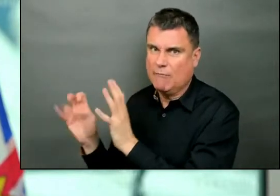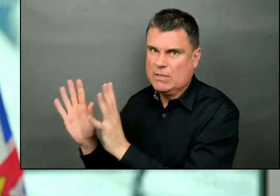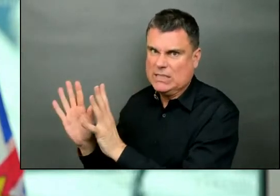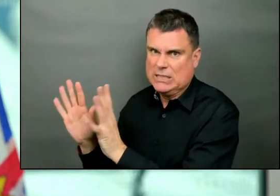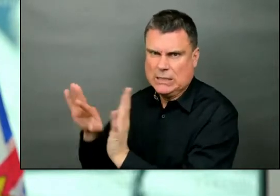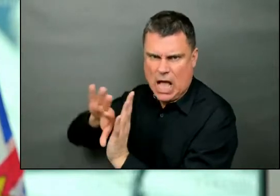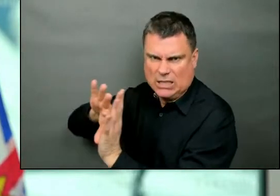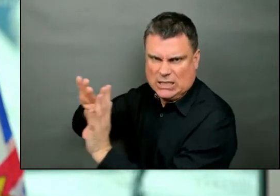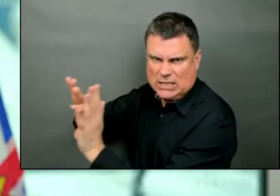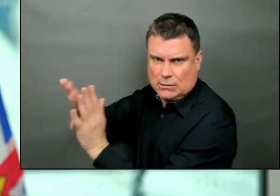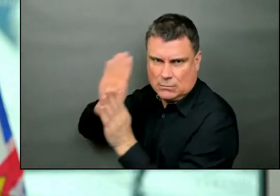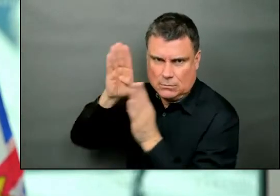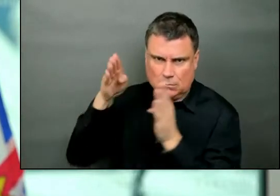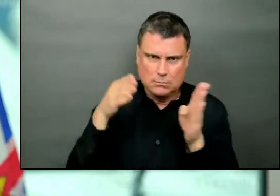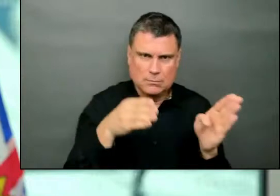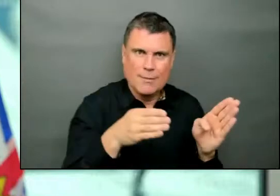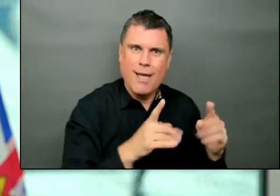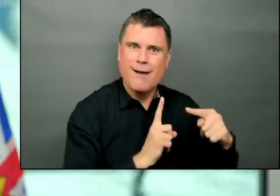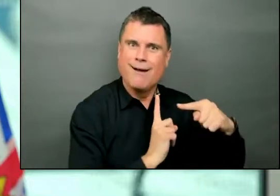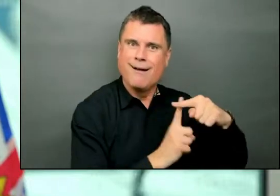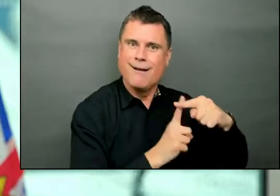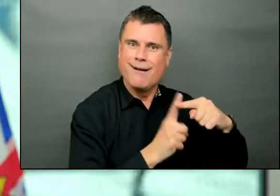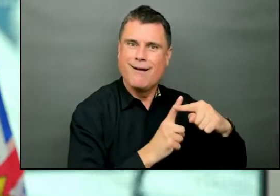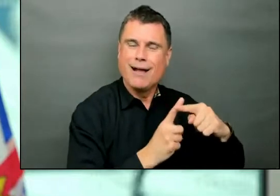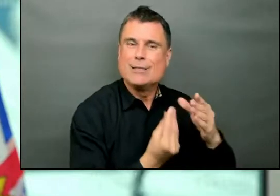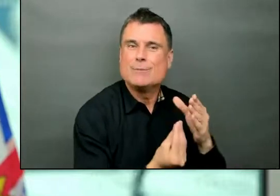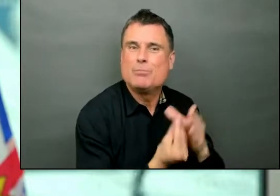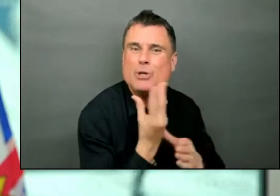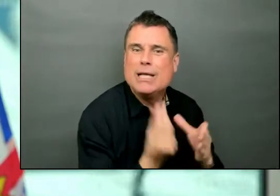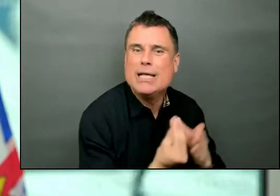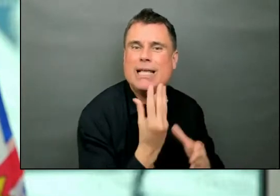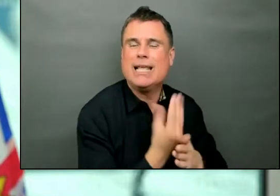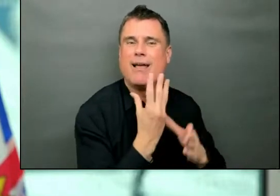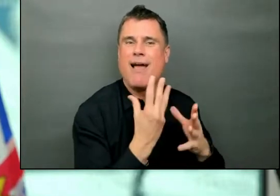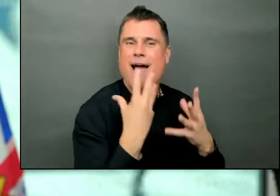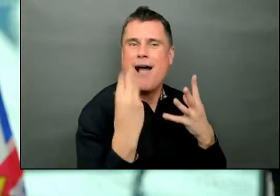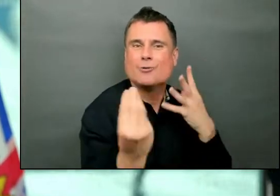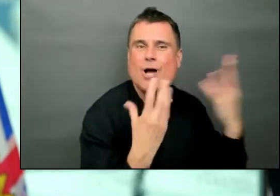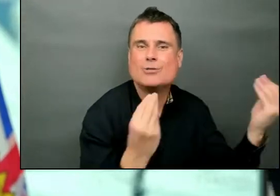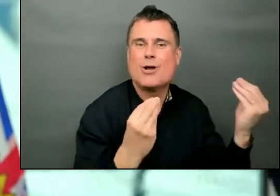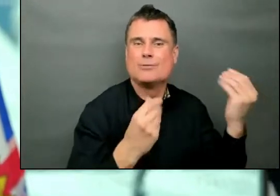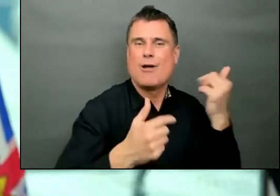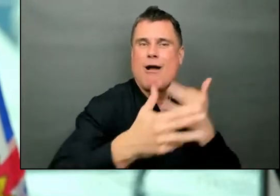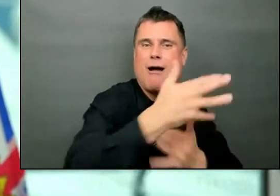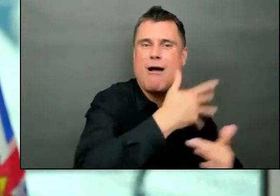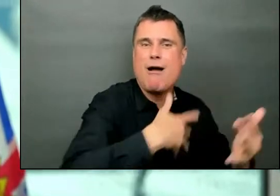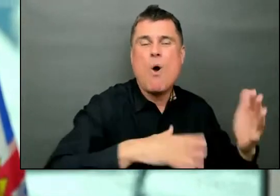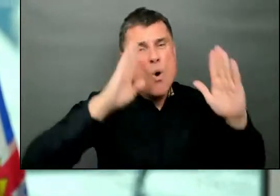important social connections back together again. Thank you very much.